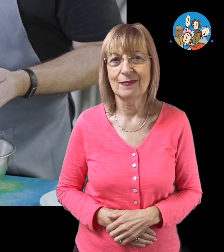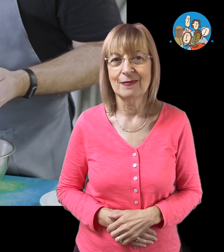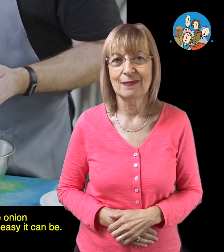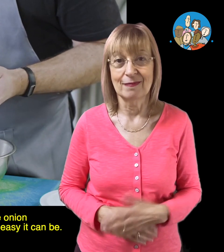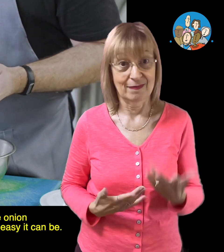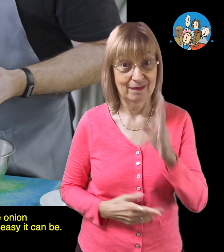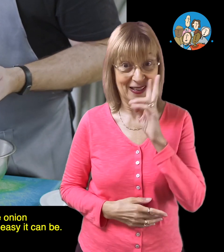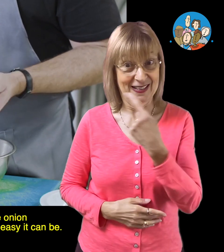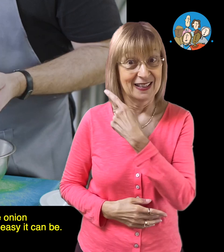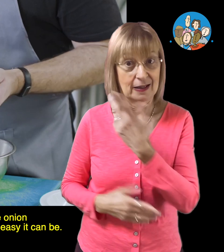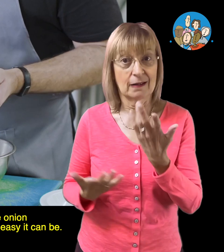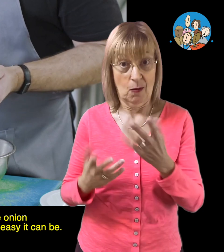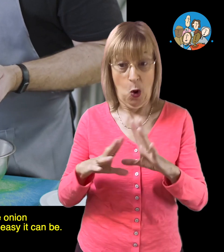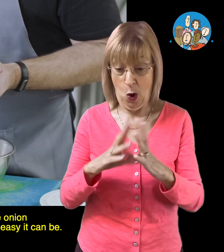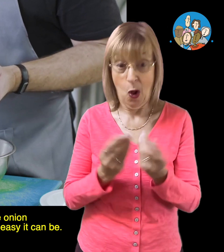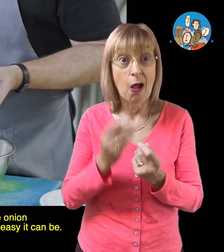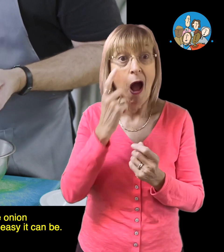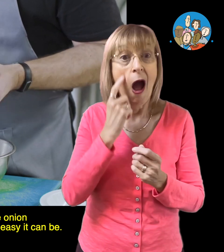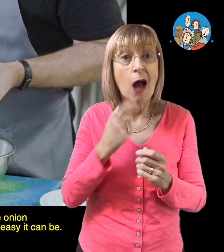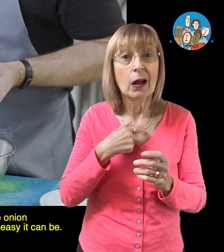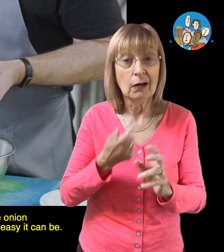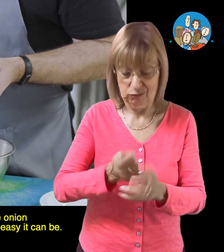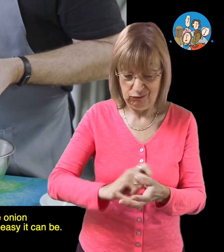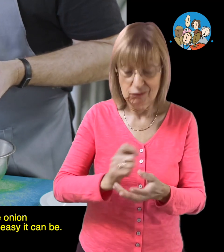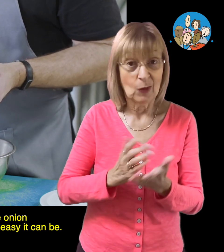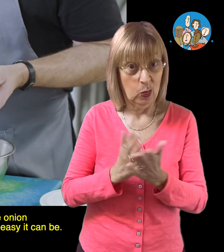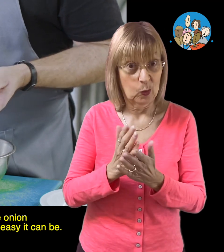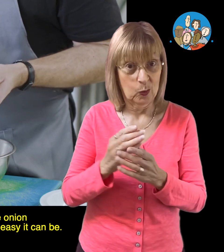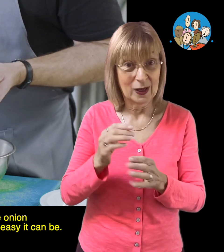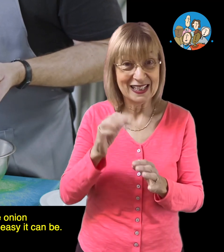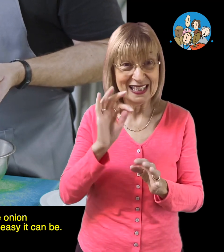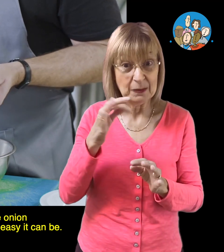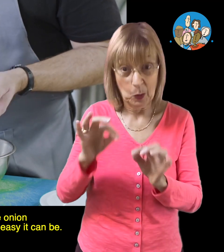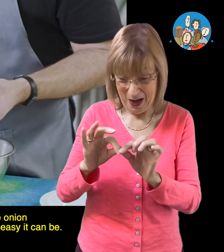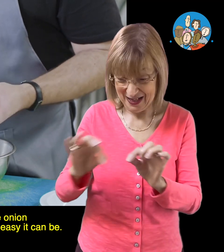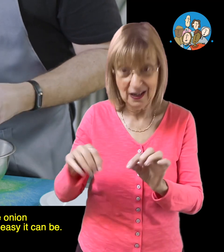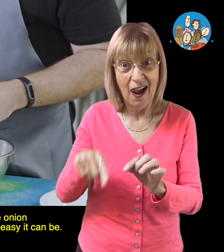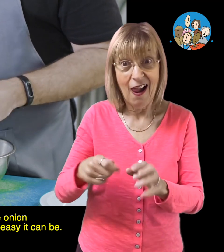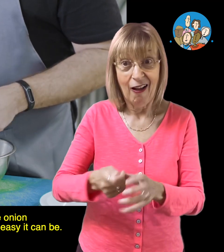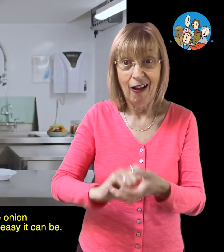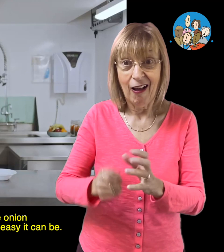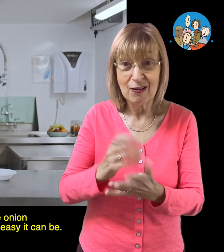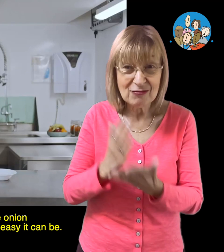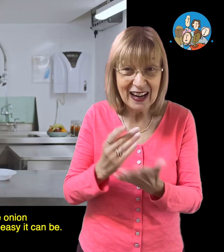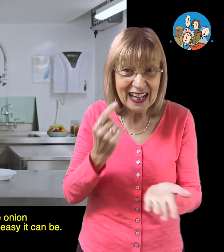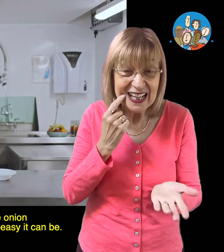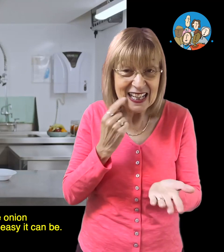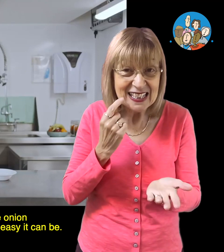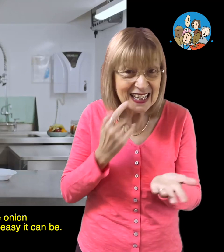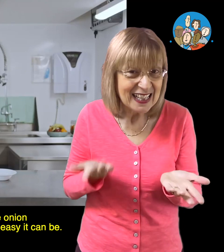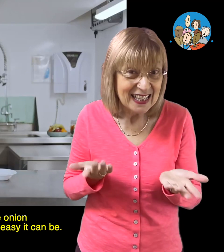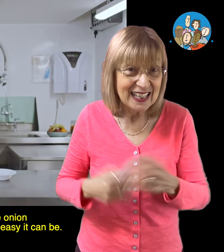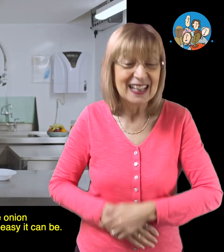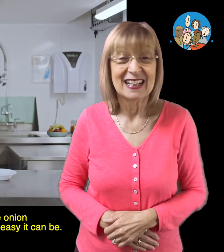So as you can see, I've now done the entire onion with just the handle of the teaspoon,